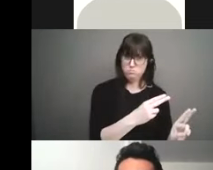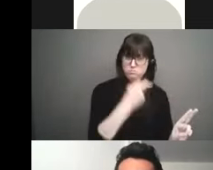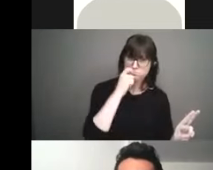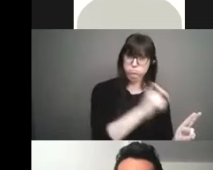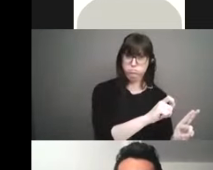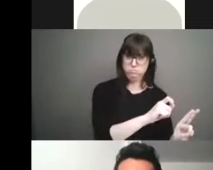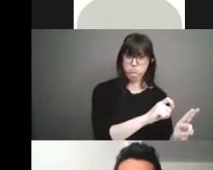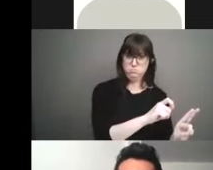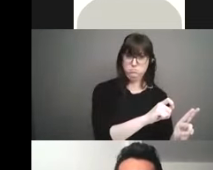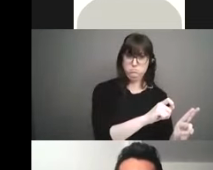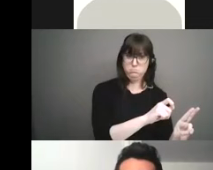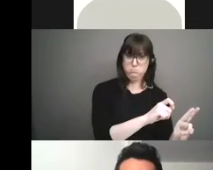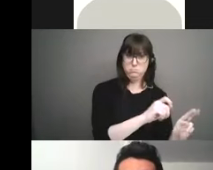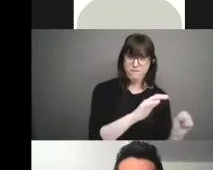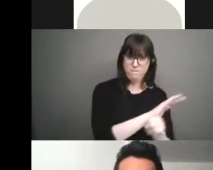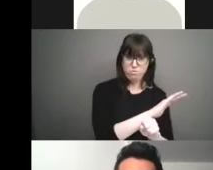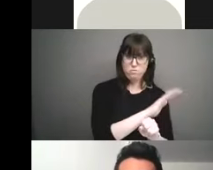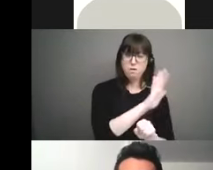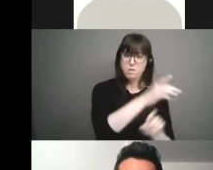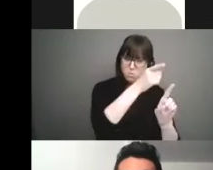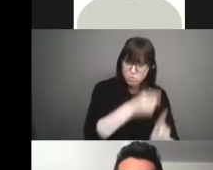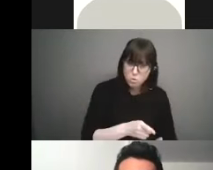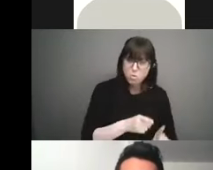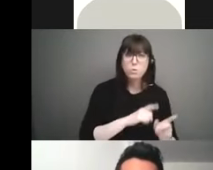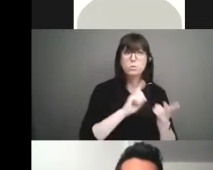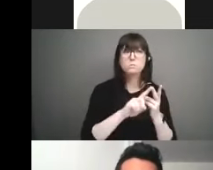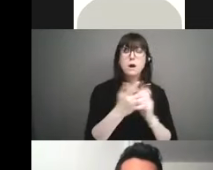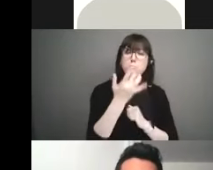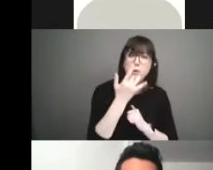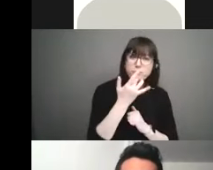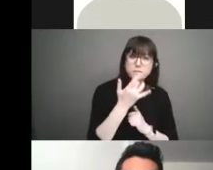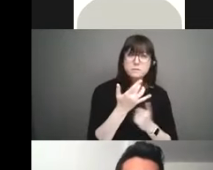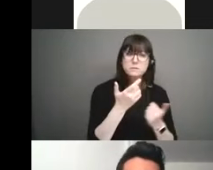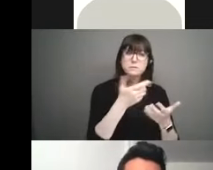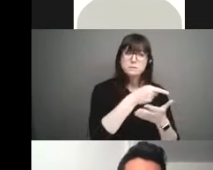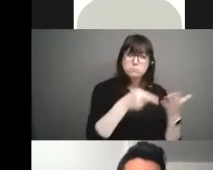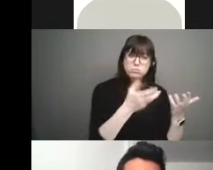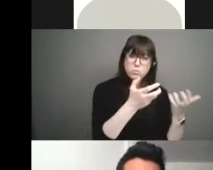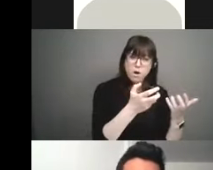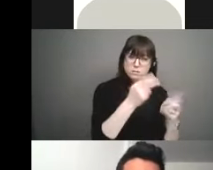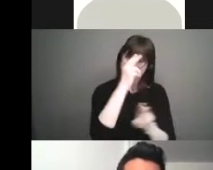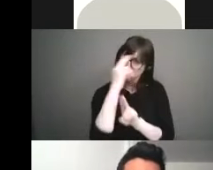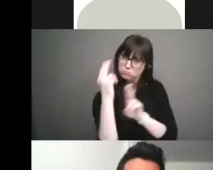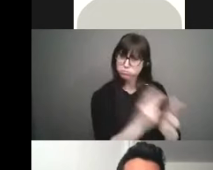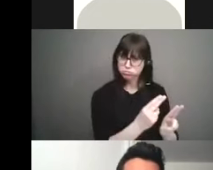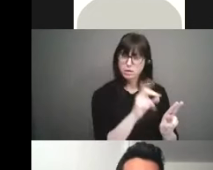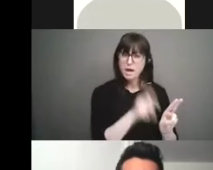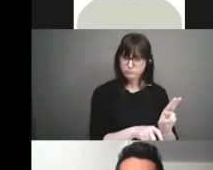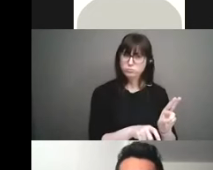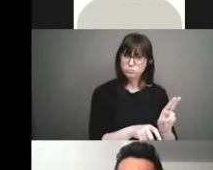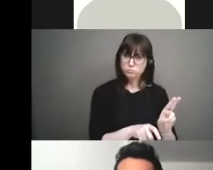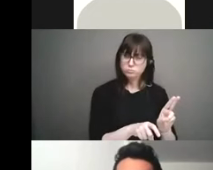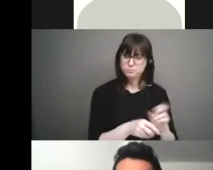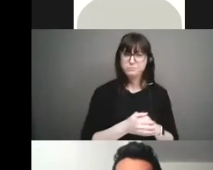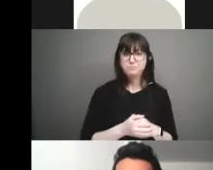with their goals and with their preferences at top of mind. So